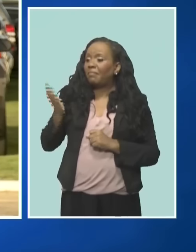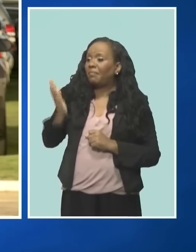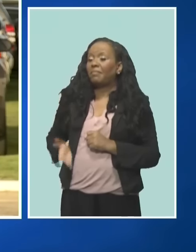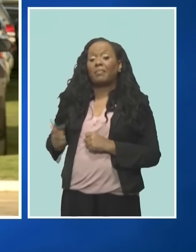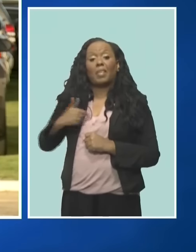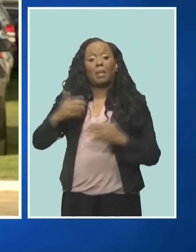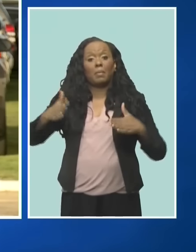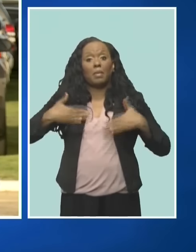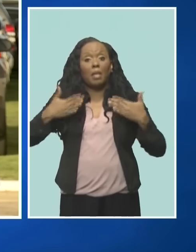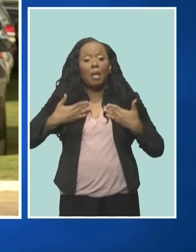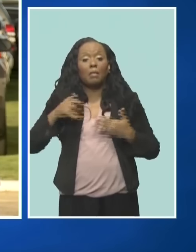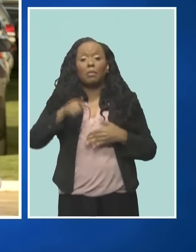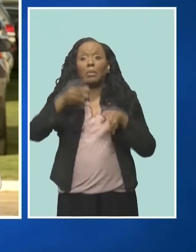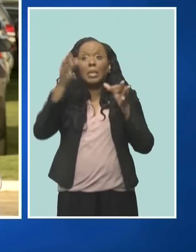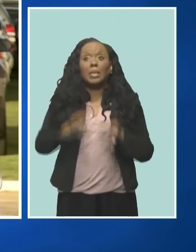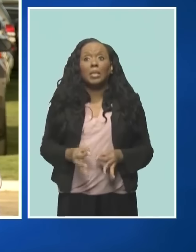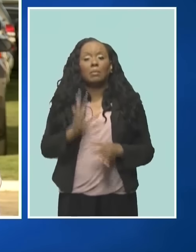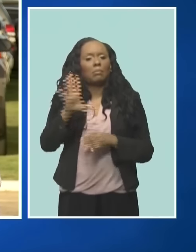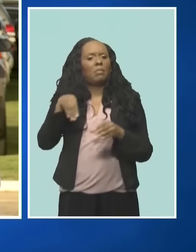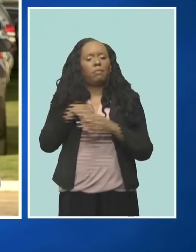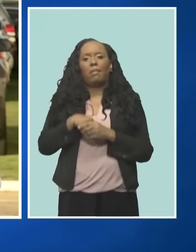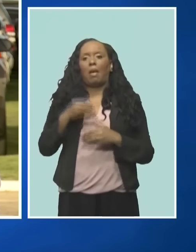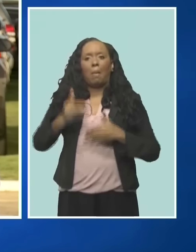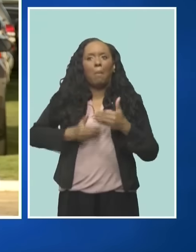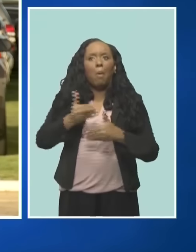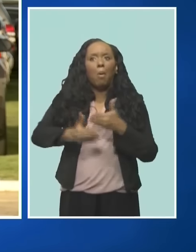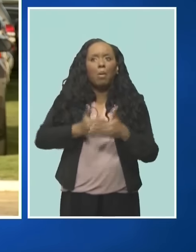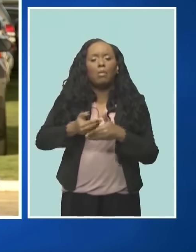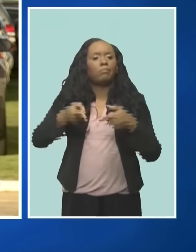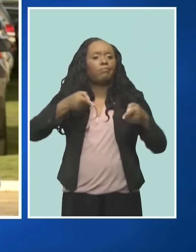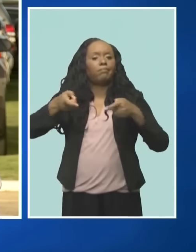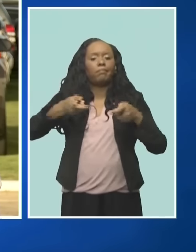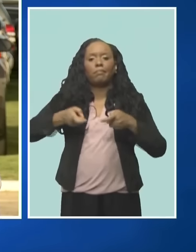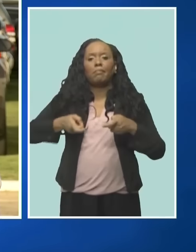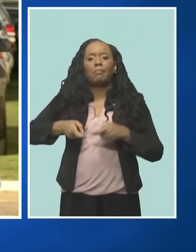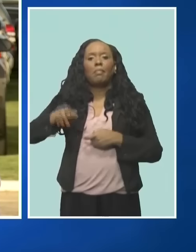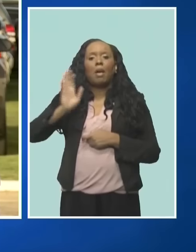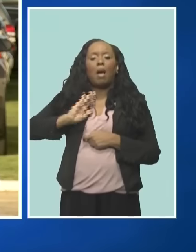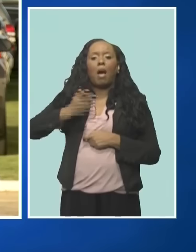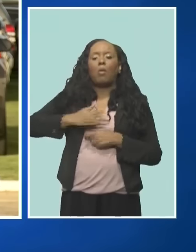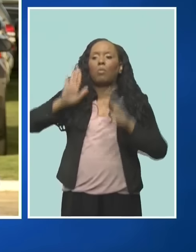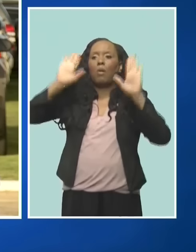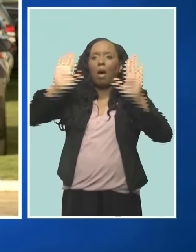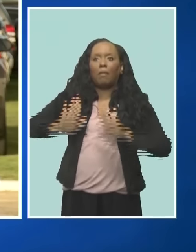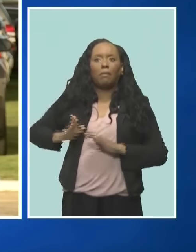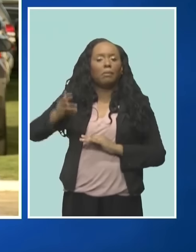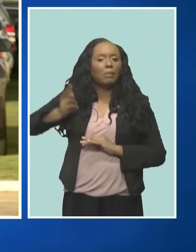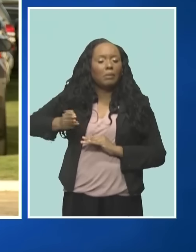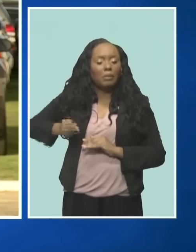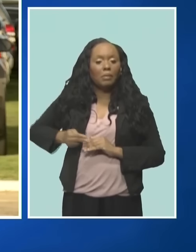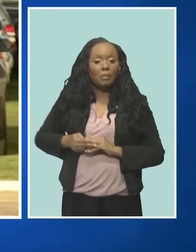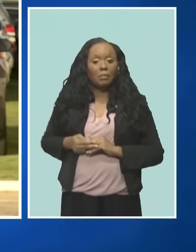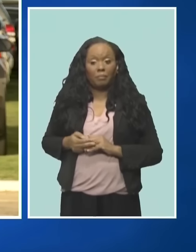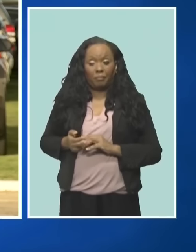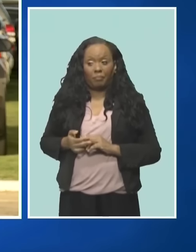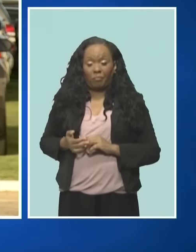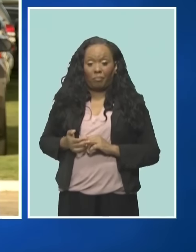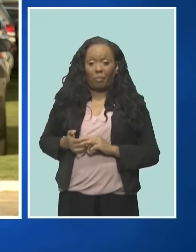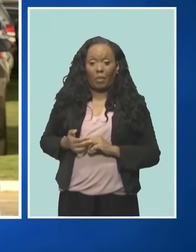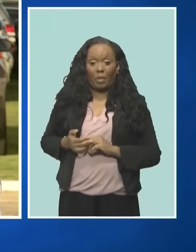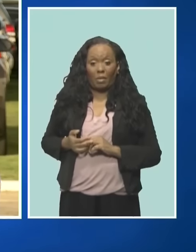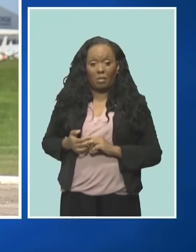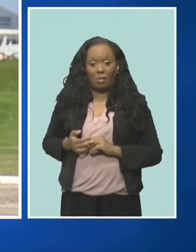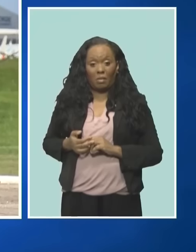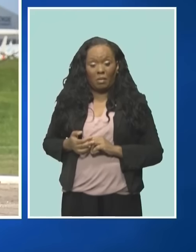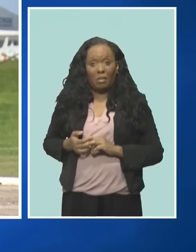decided to become a part of the process towards maintaining that legacy, for you will be called upon to make